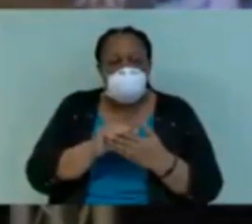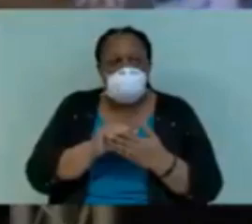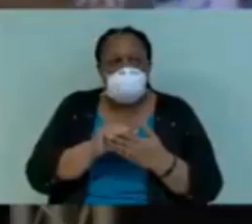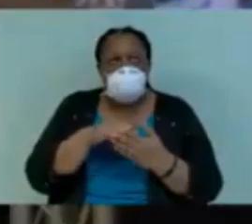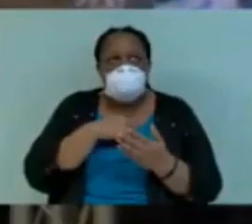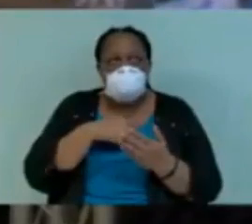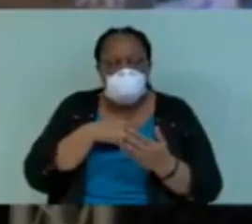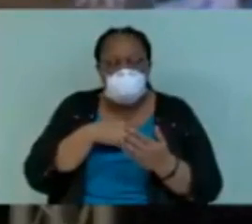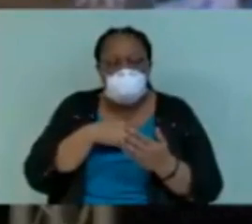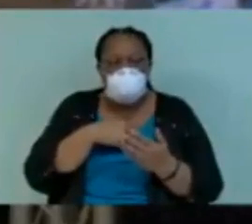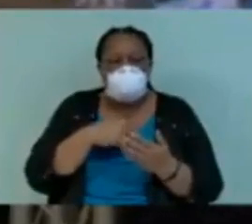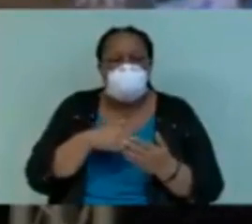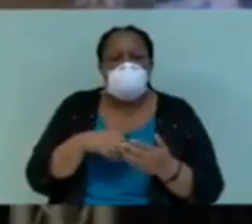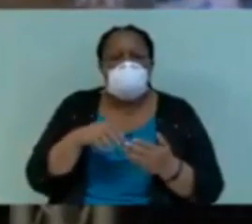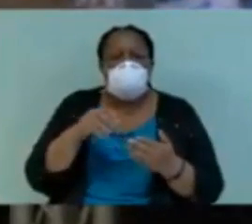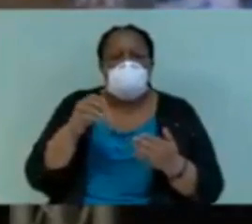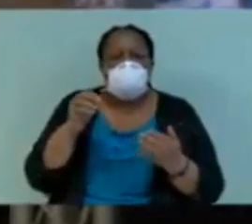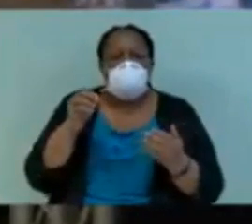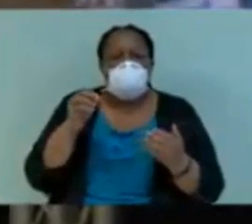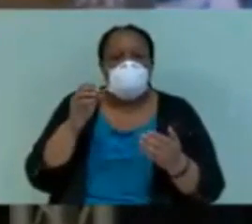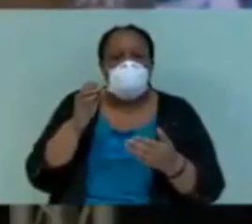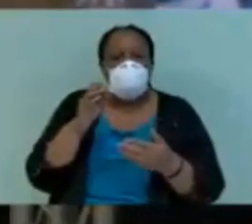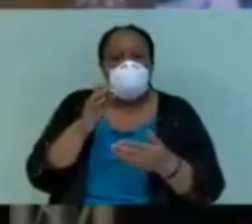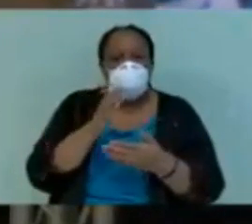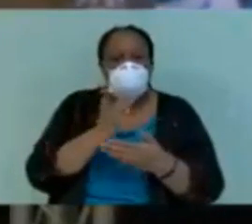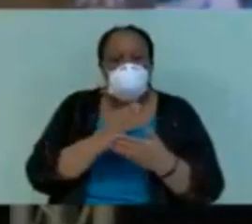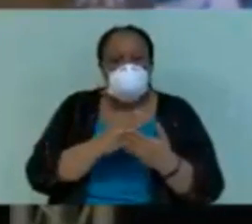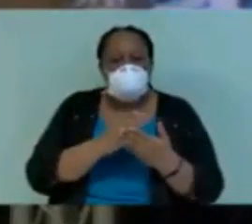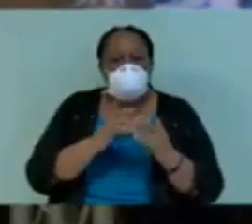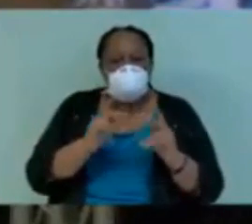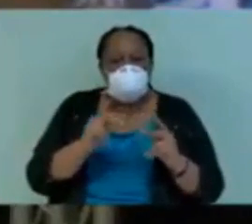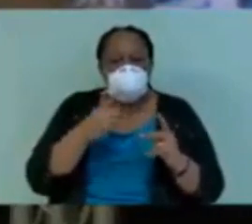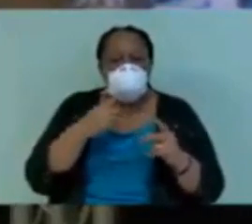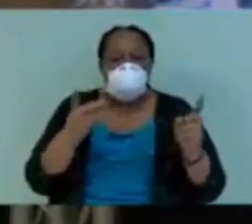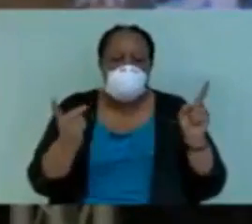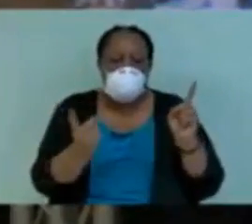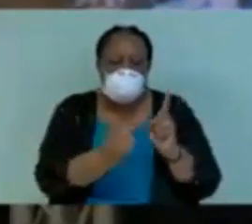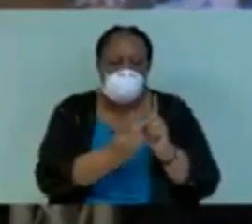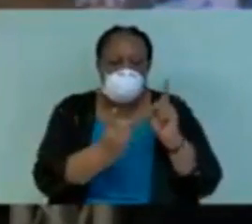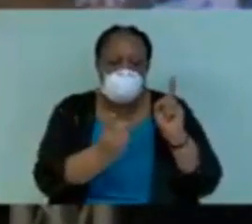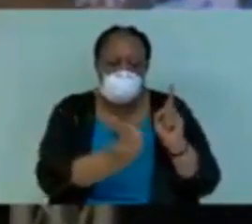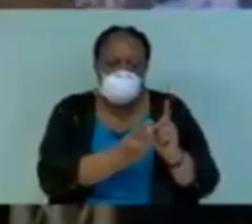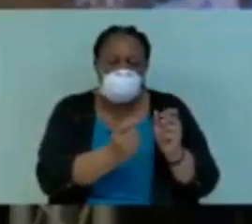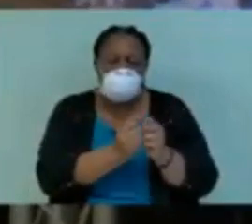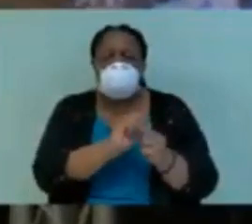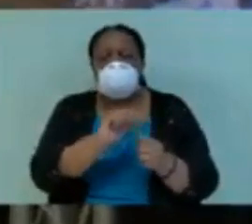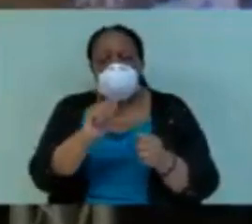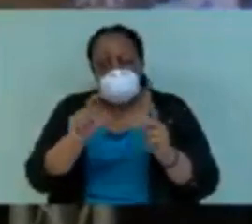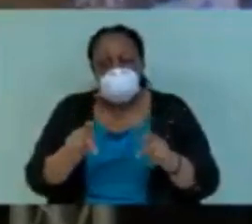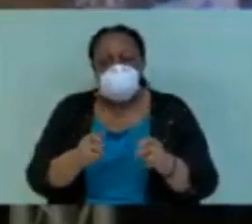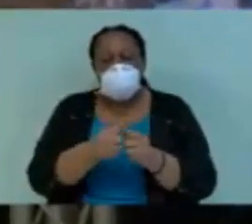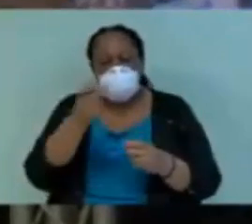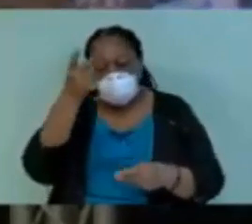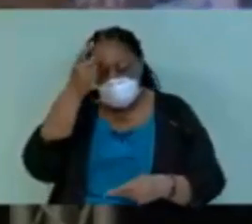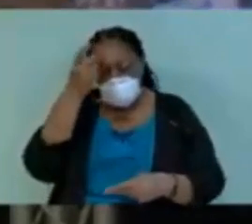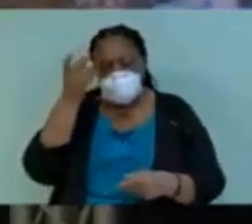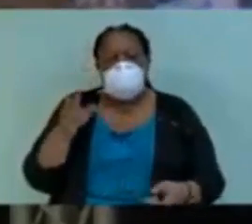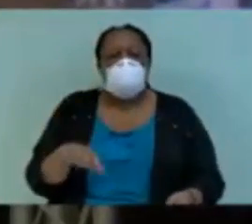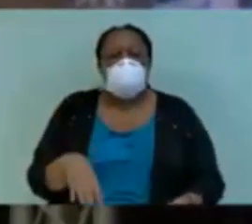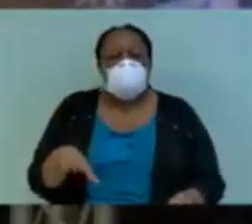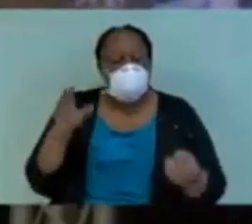over 193 contacts of cases, and 3%